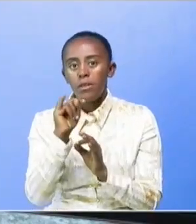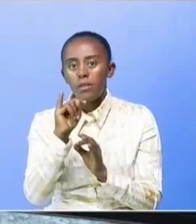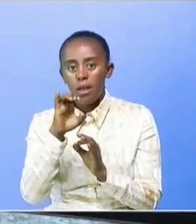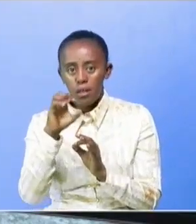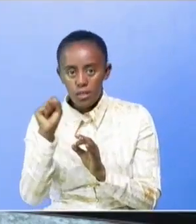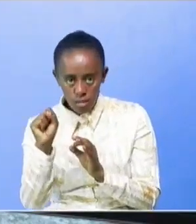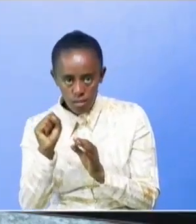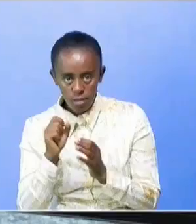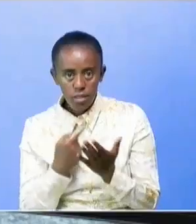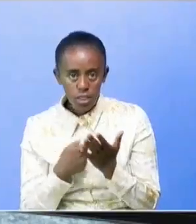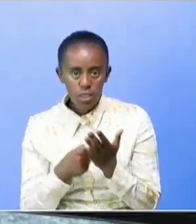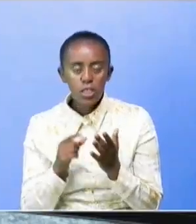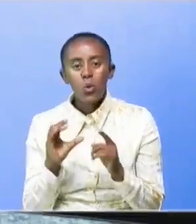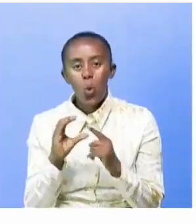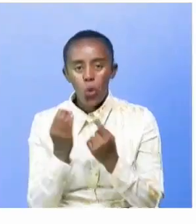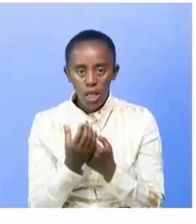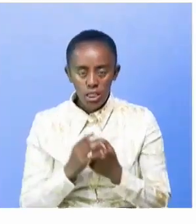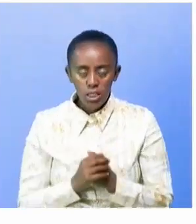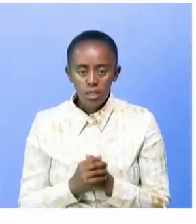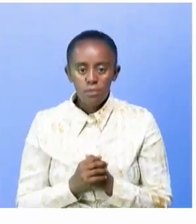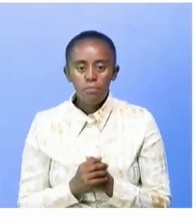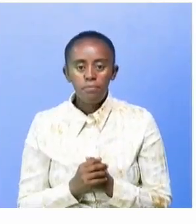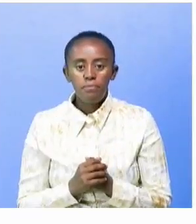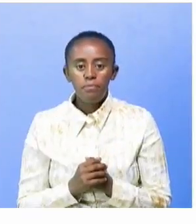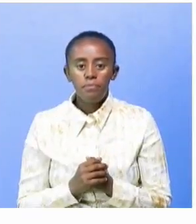ties in this context.